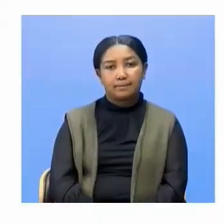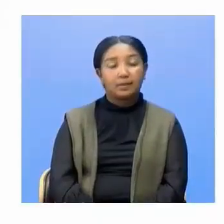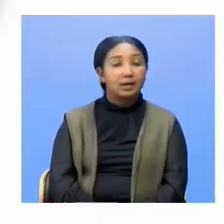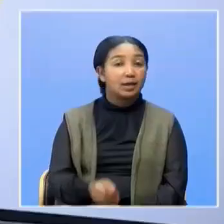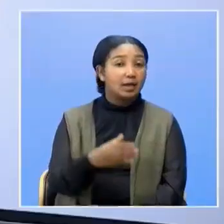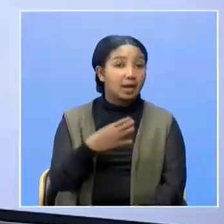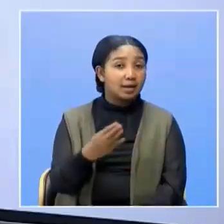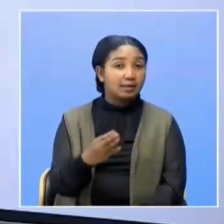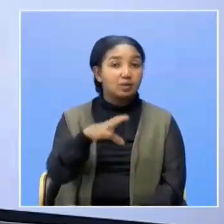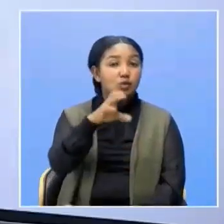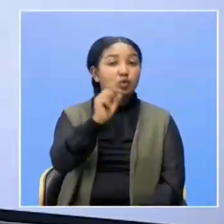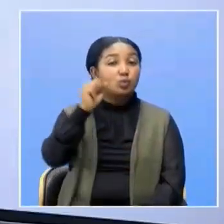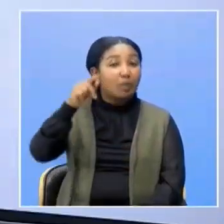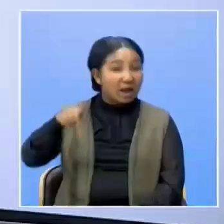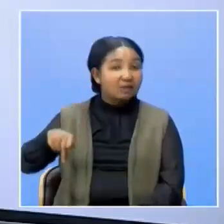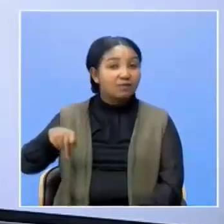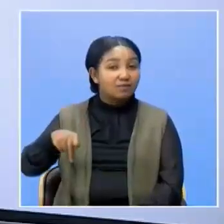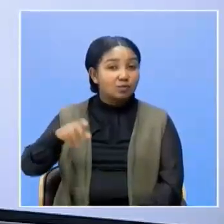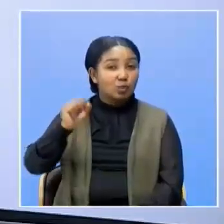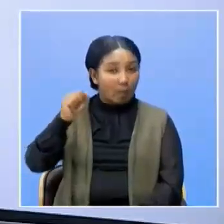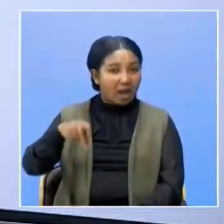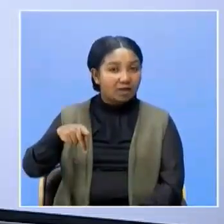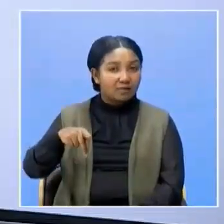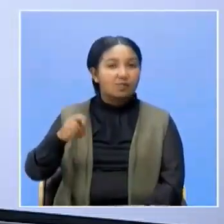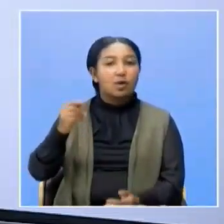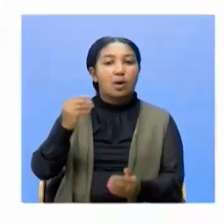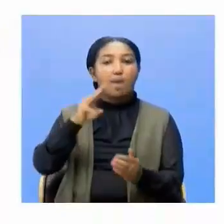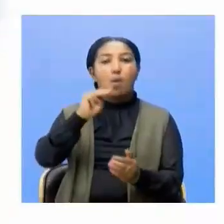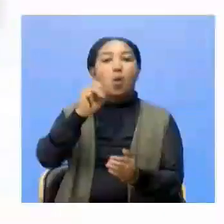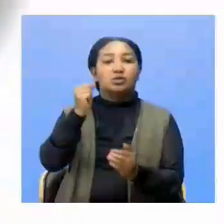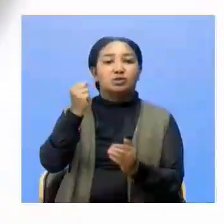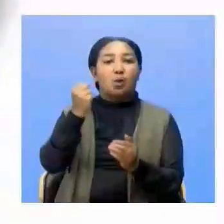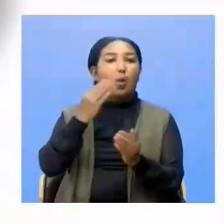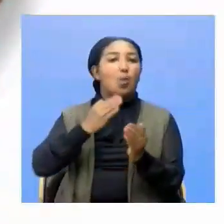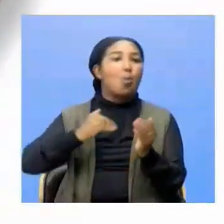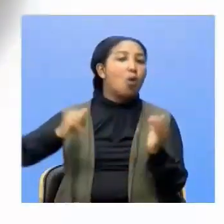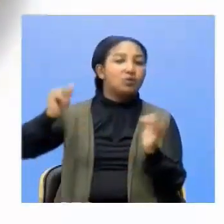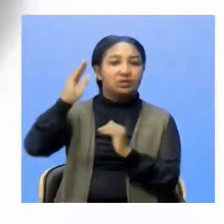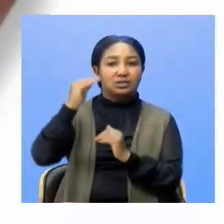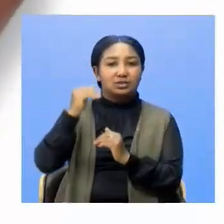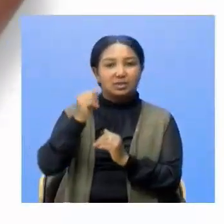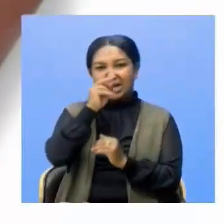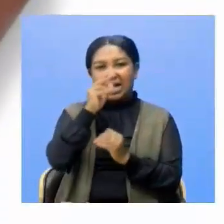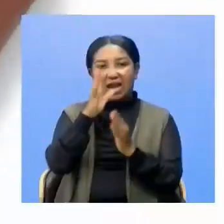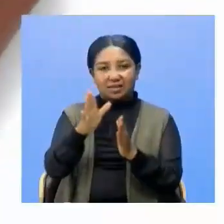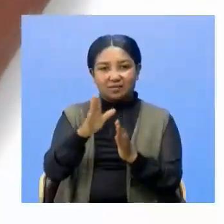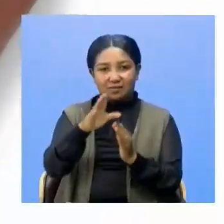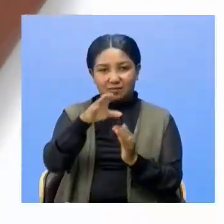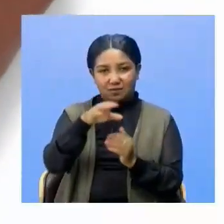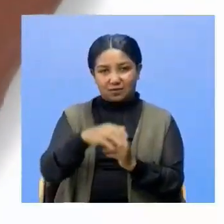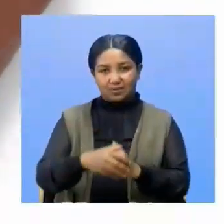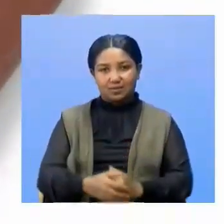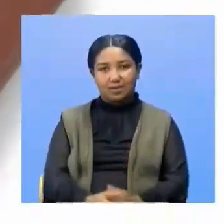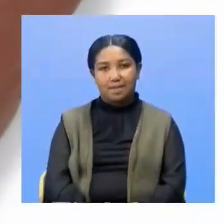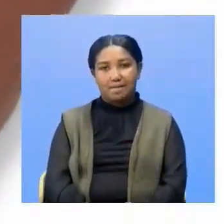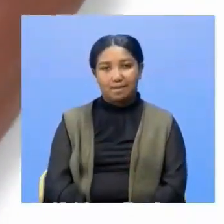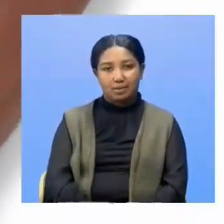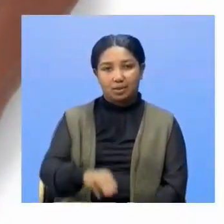And the superlative form? Most. Very good. Most